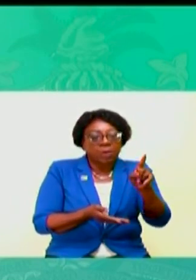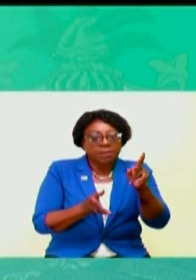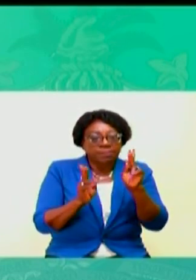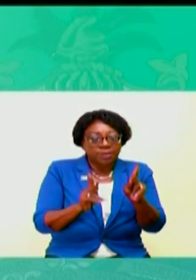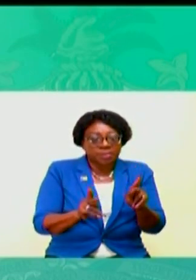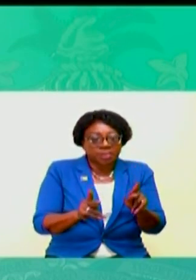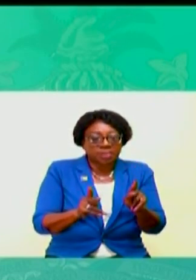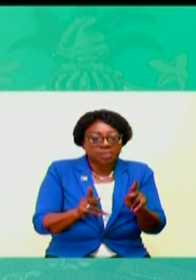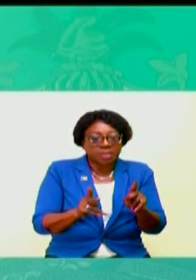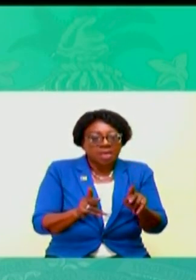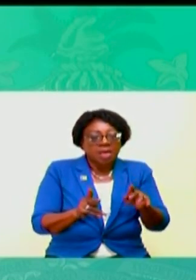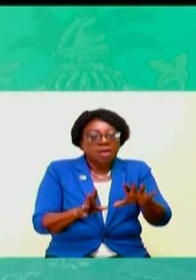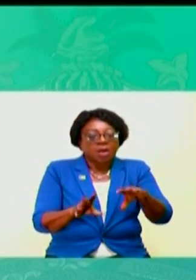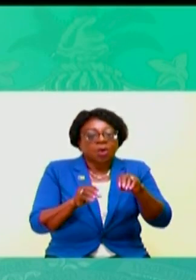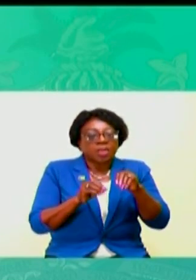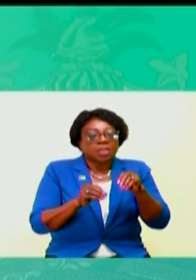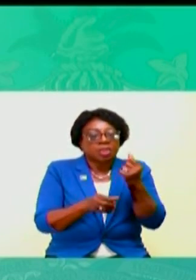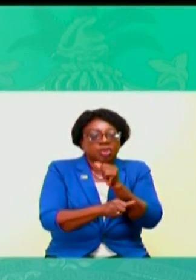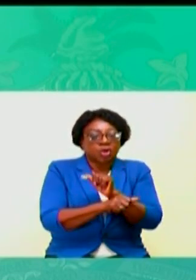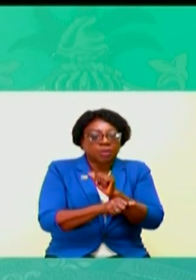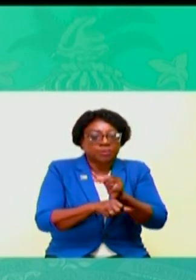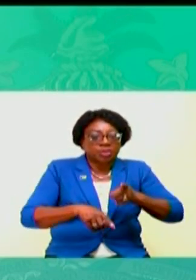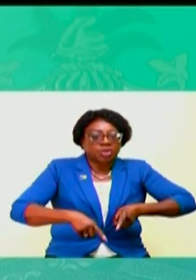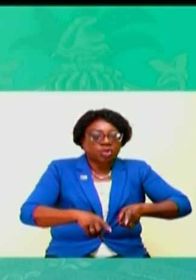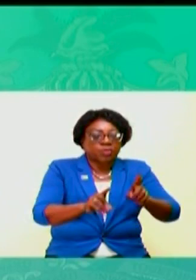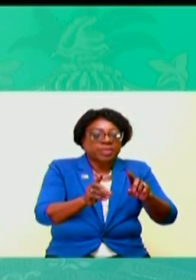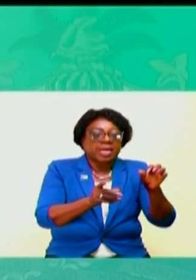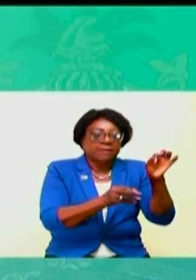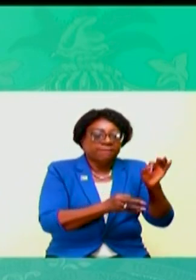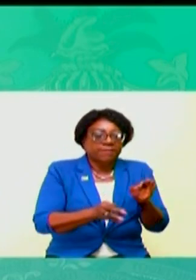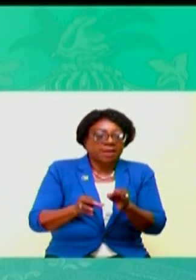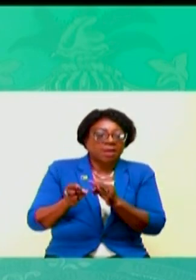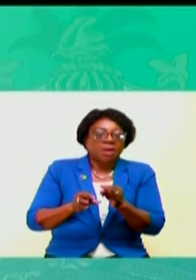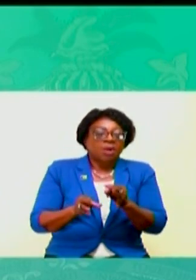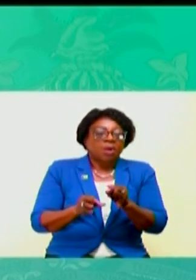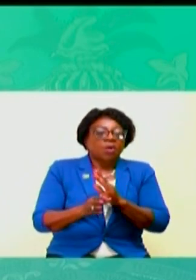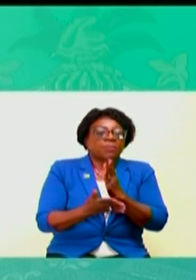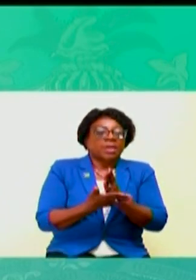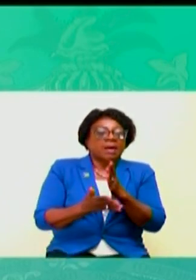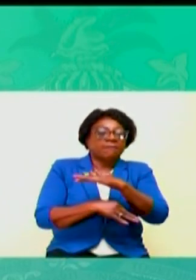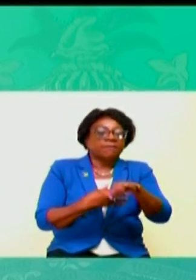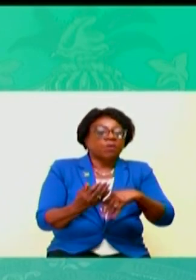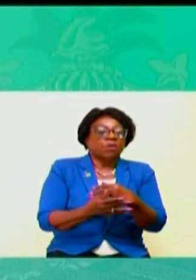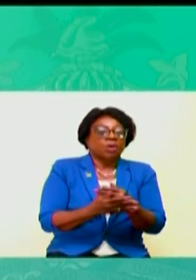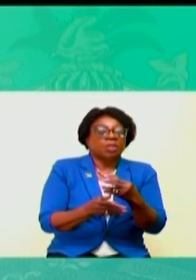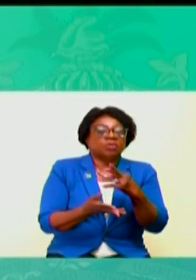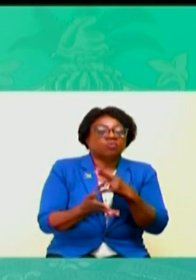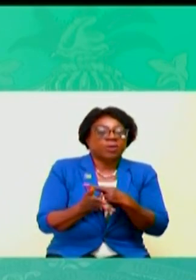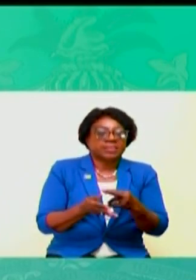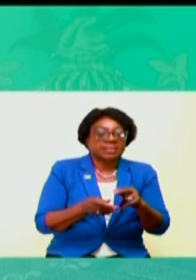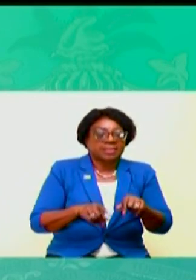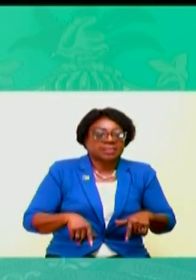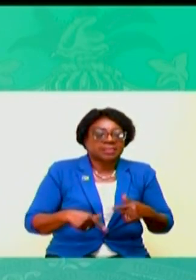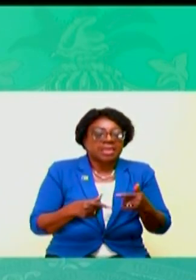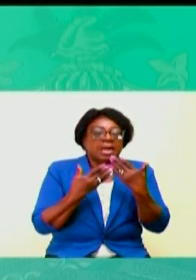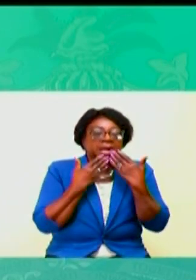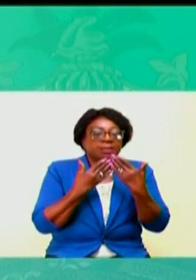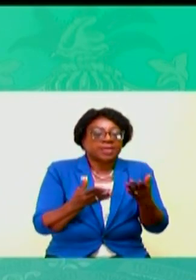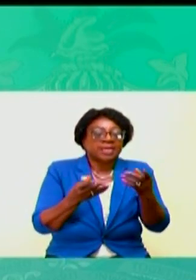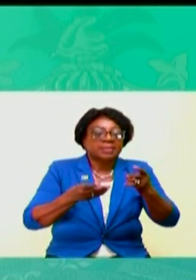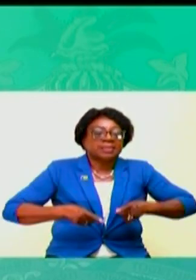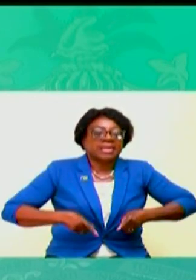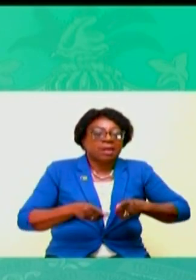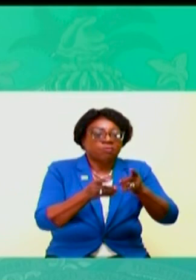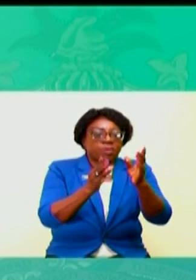secured jobs during that fair. On behalf of all the residents, I thank the Director of Labor and his fine team